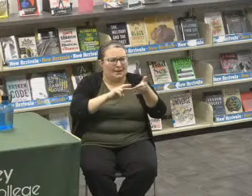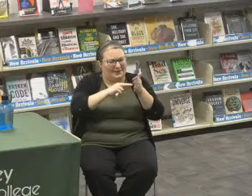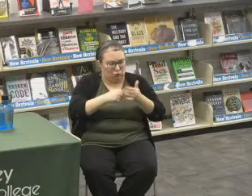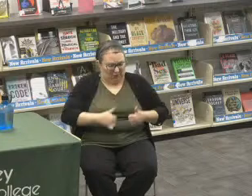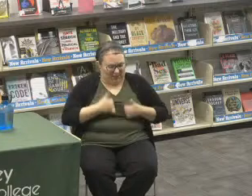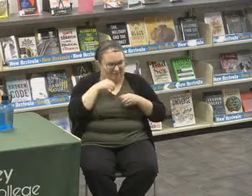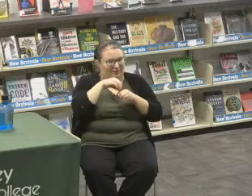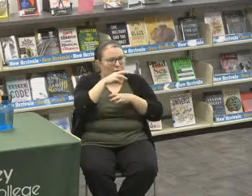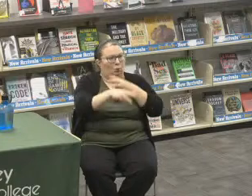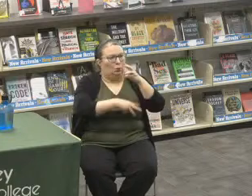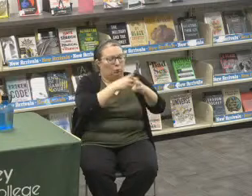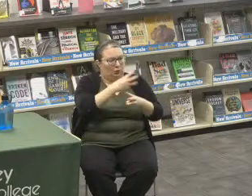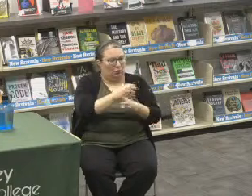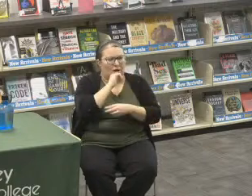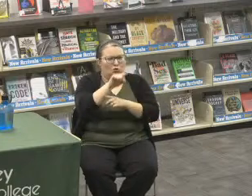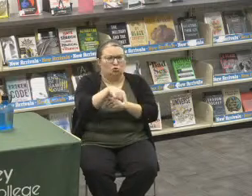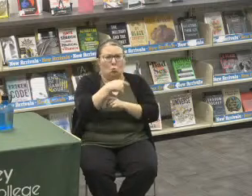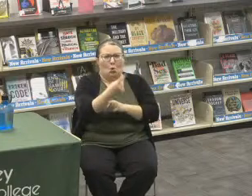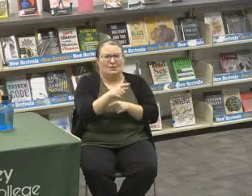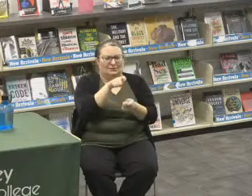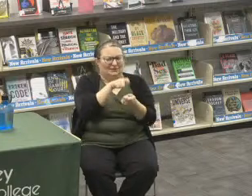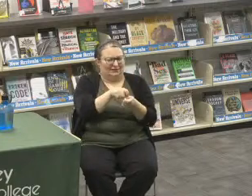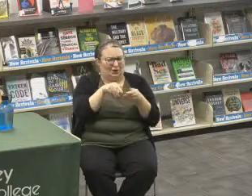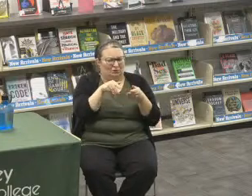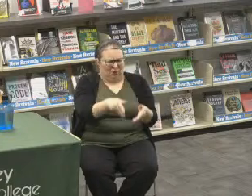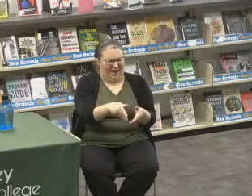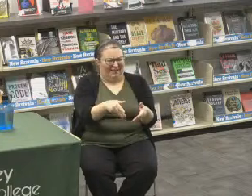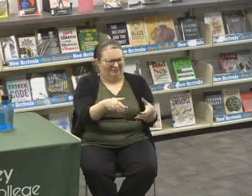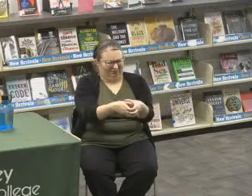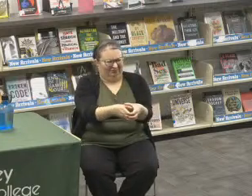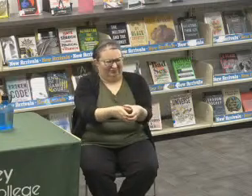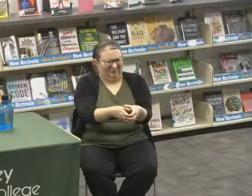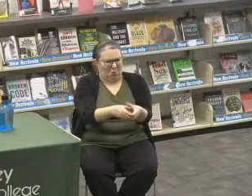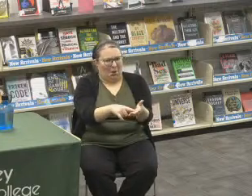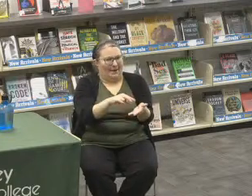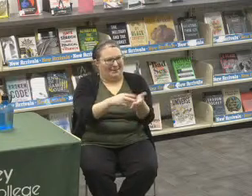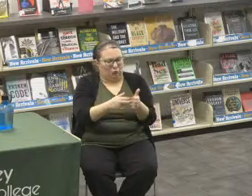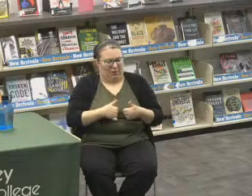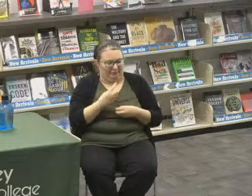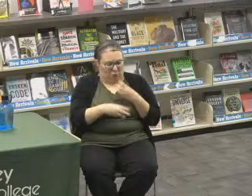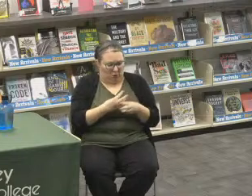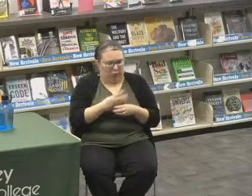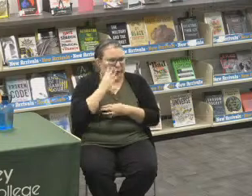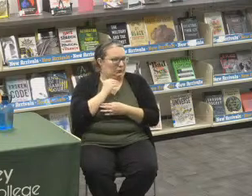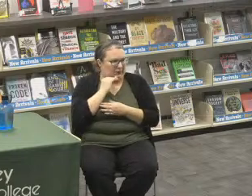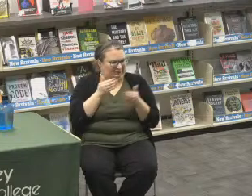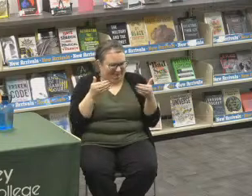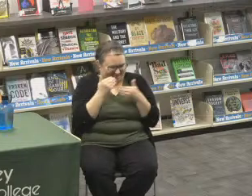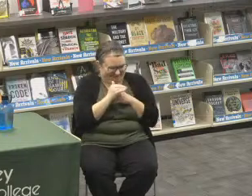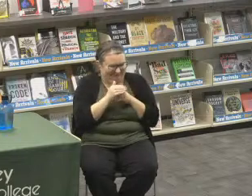the world, that there's not one specific small slice of what it means to live in the world or experience things.